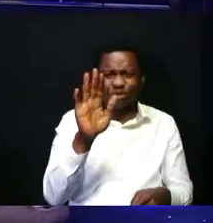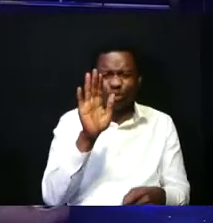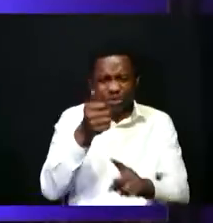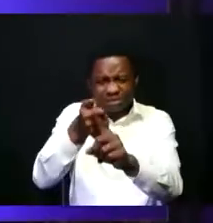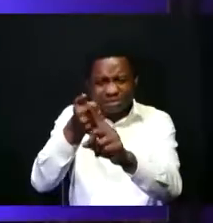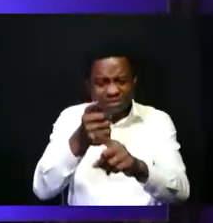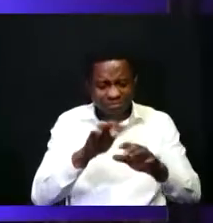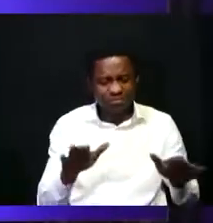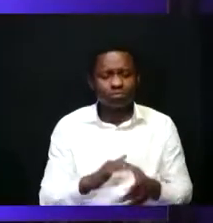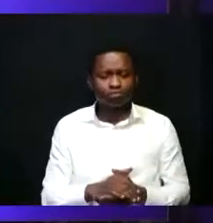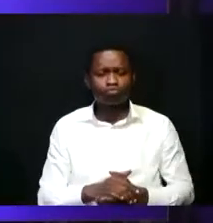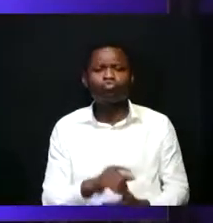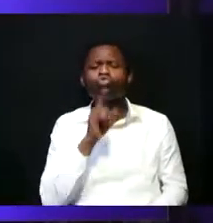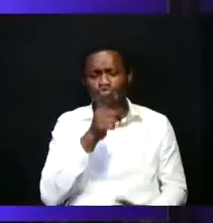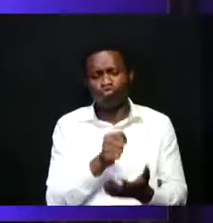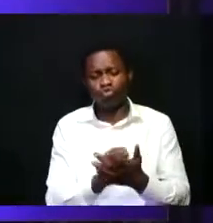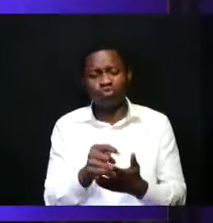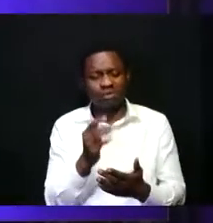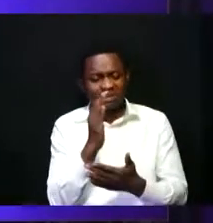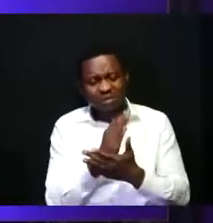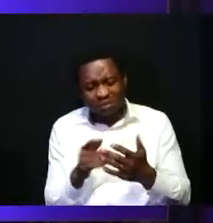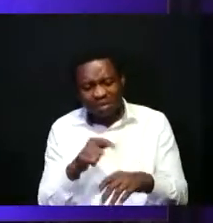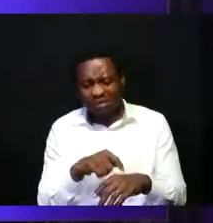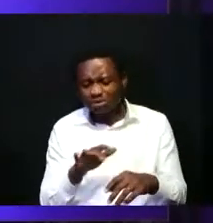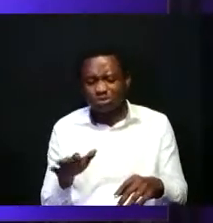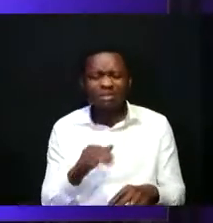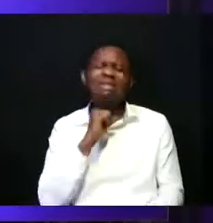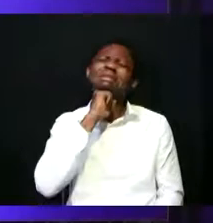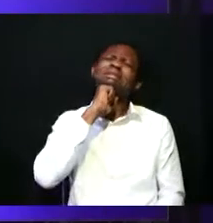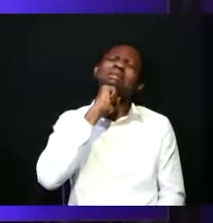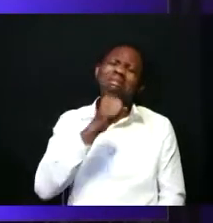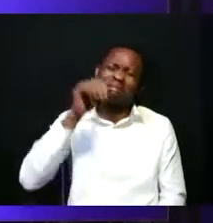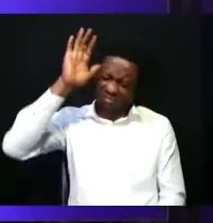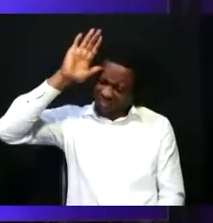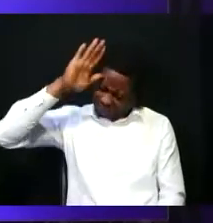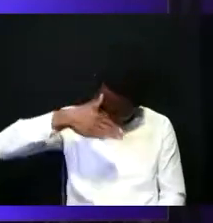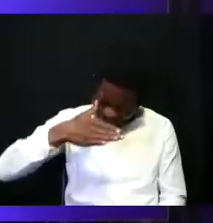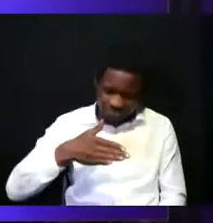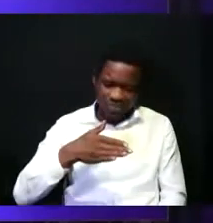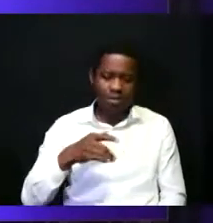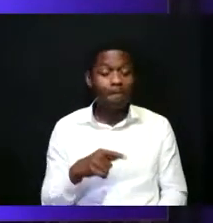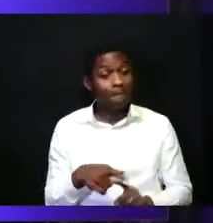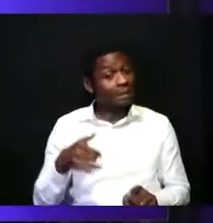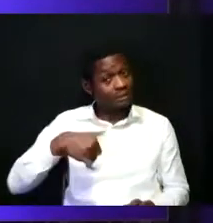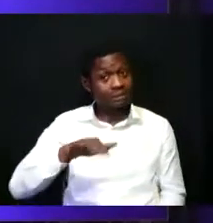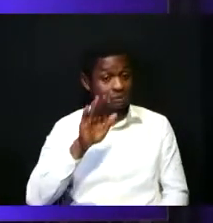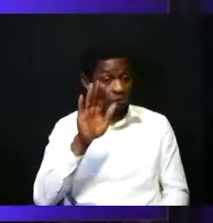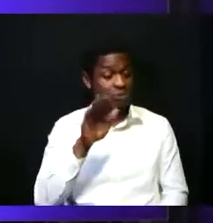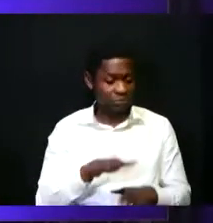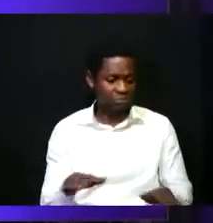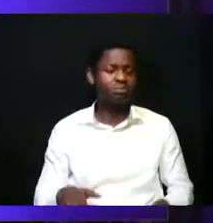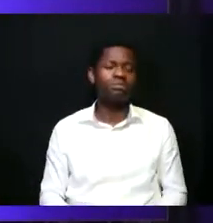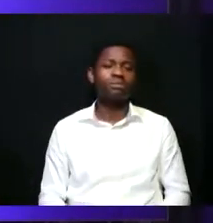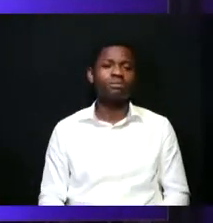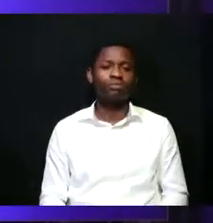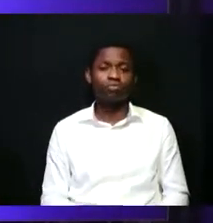sometimes it is difficult. But you see, the person is your child. A